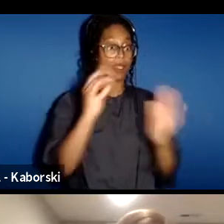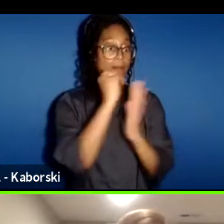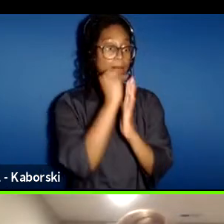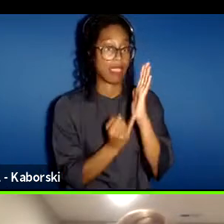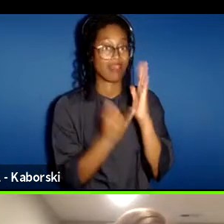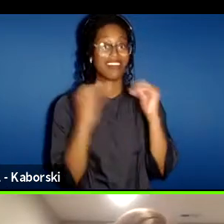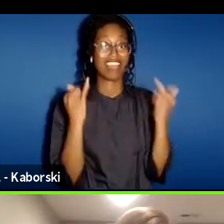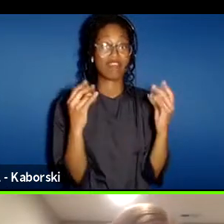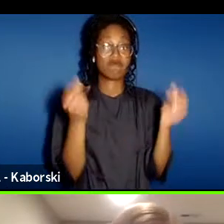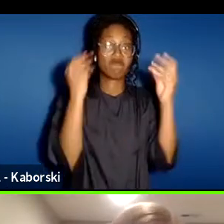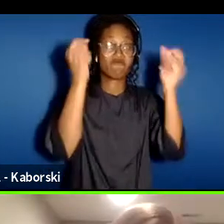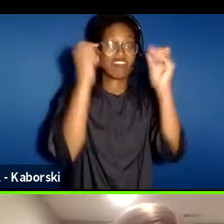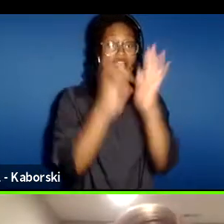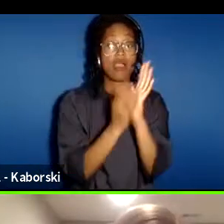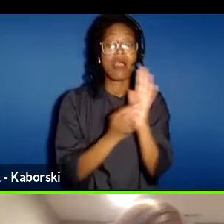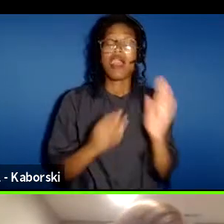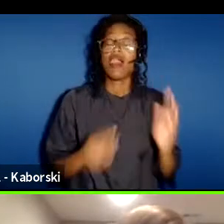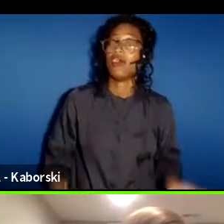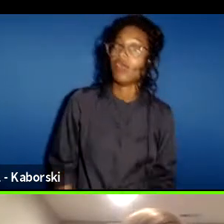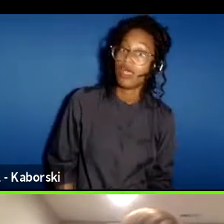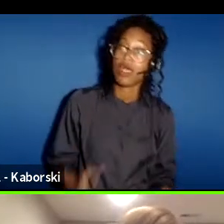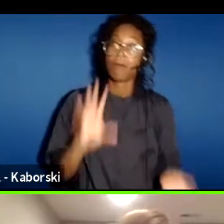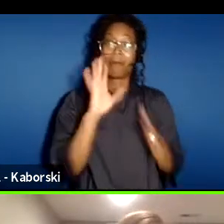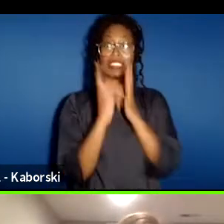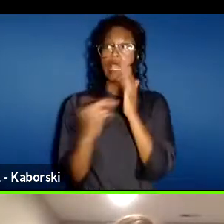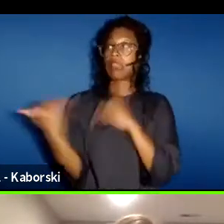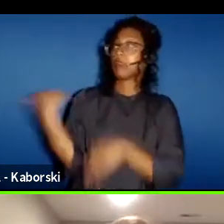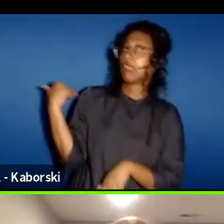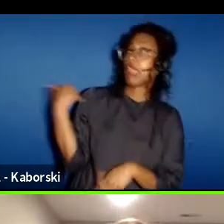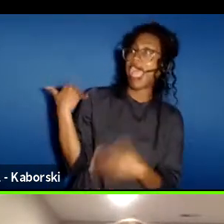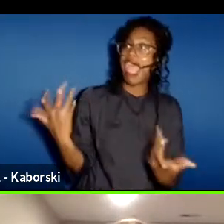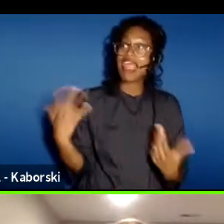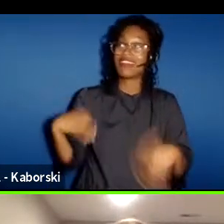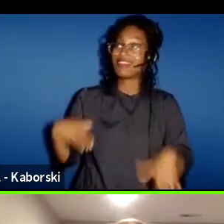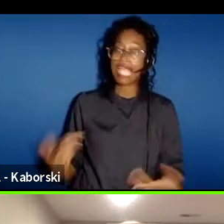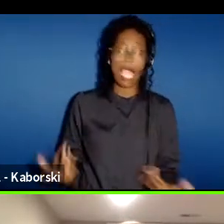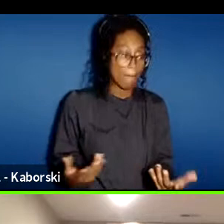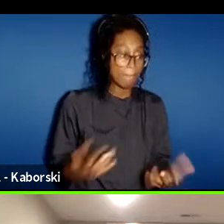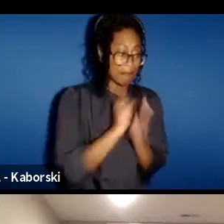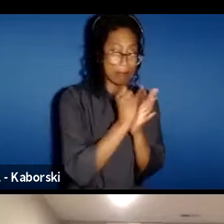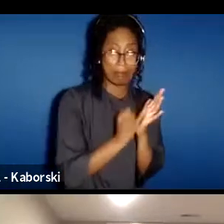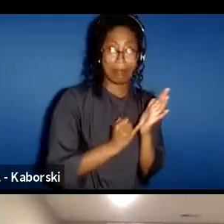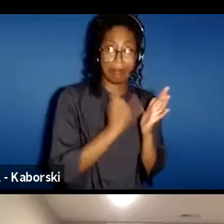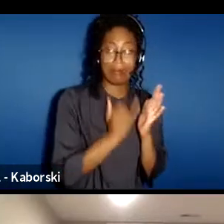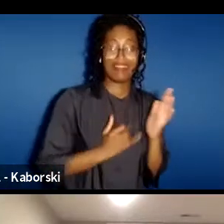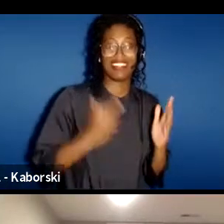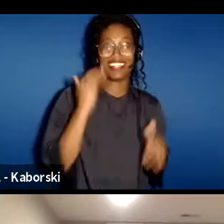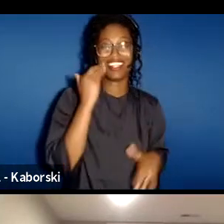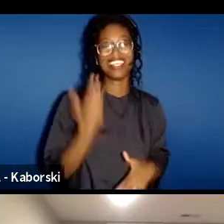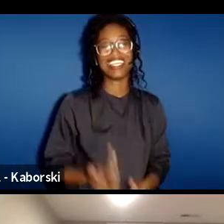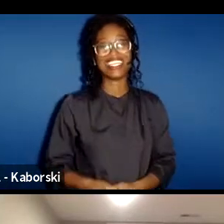I'm texting my designer, do you have that yet? We really need it.